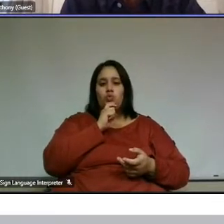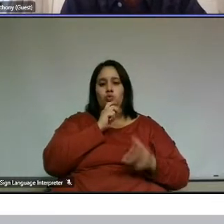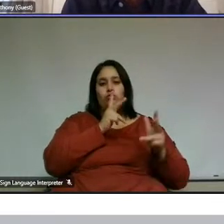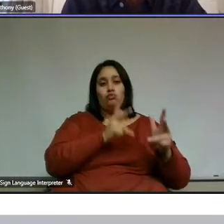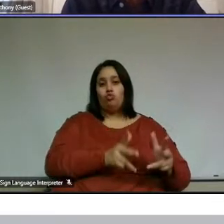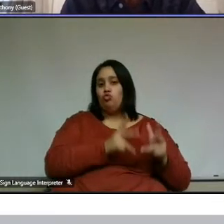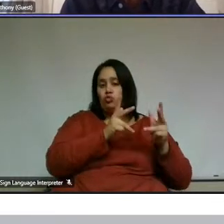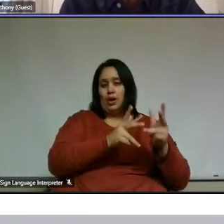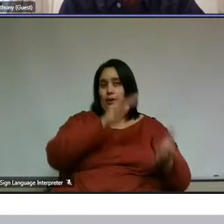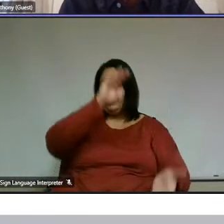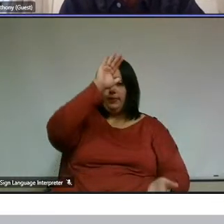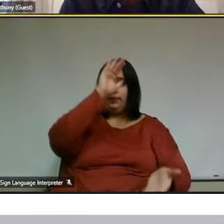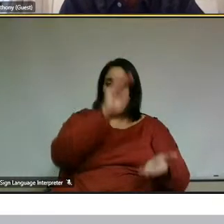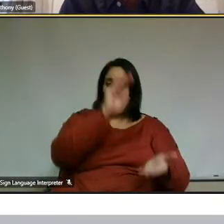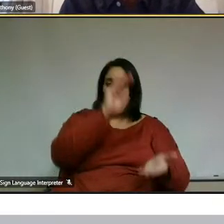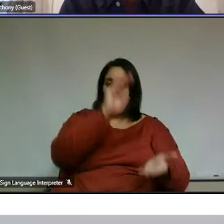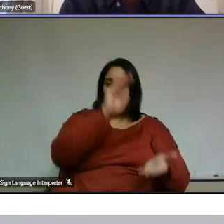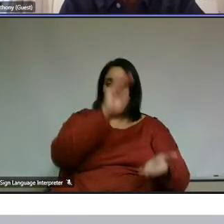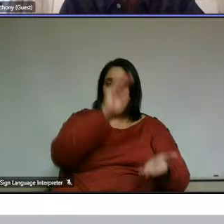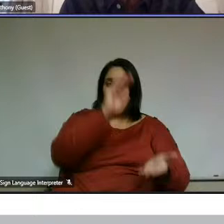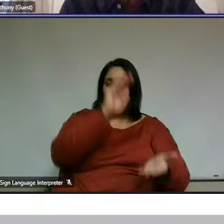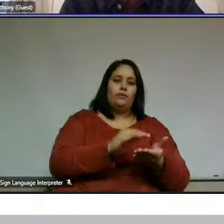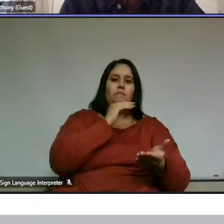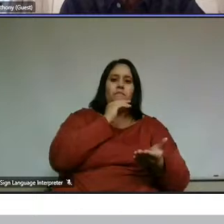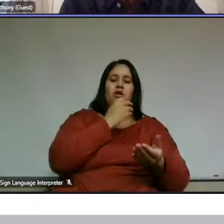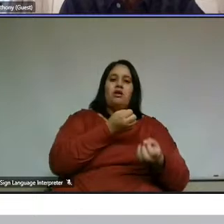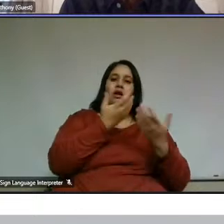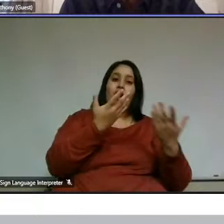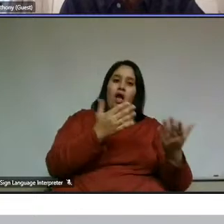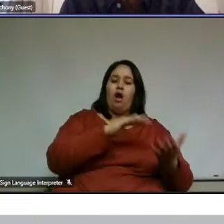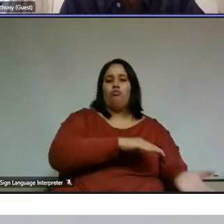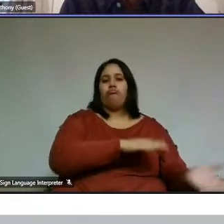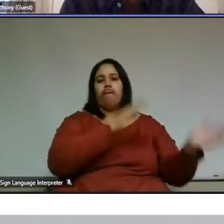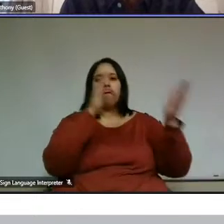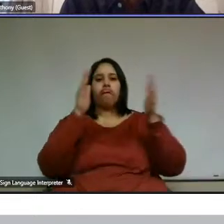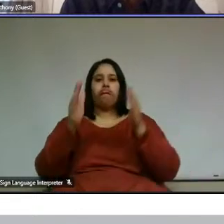rail, freight rail for cargo,